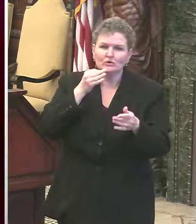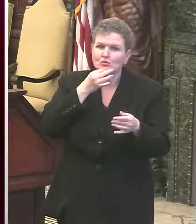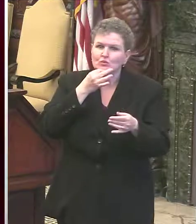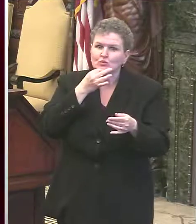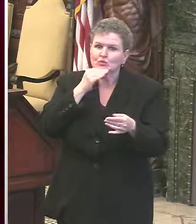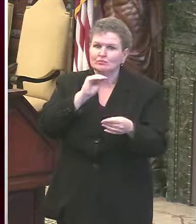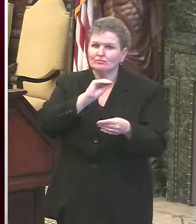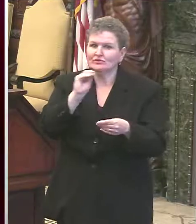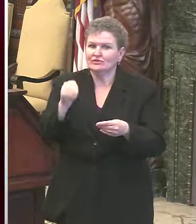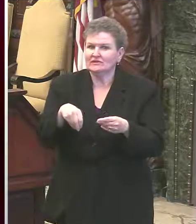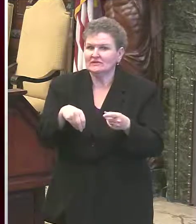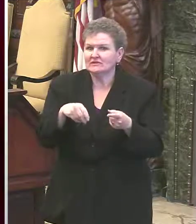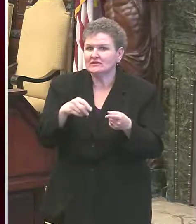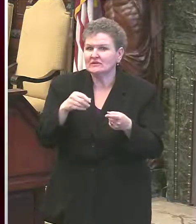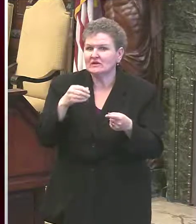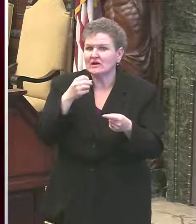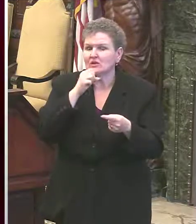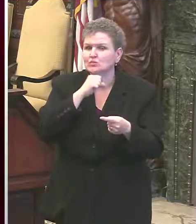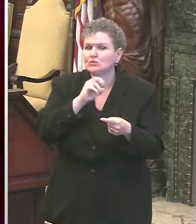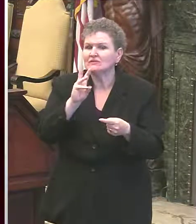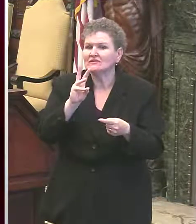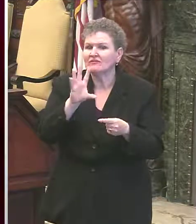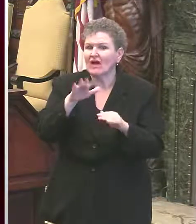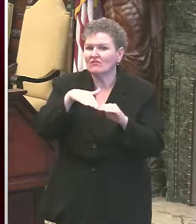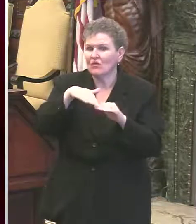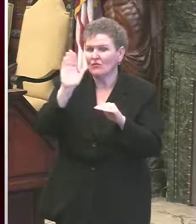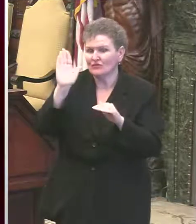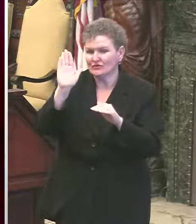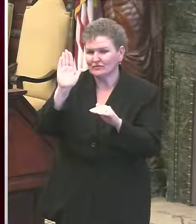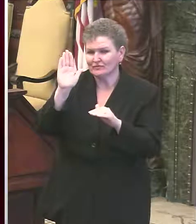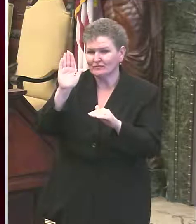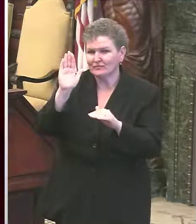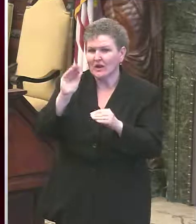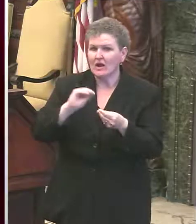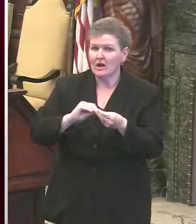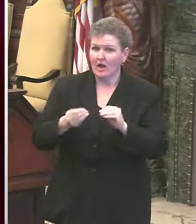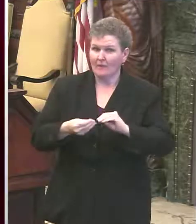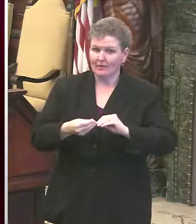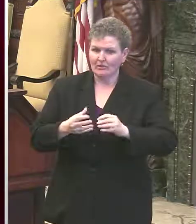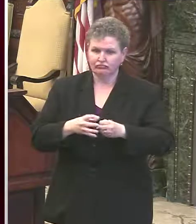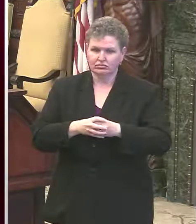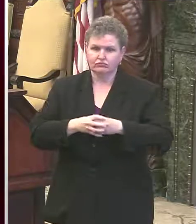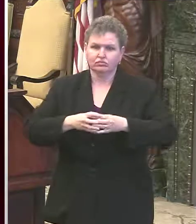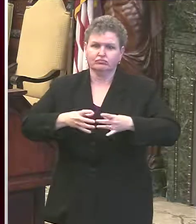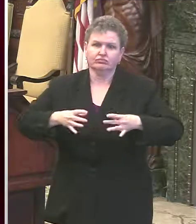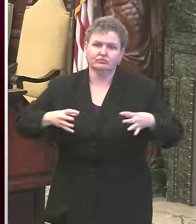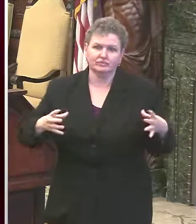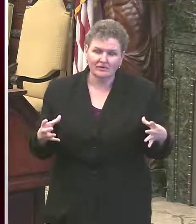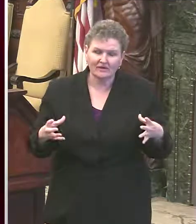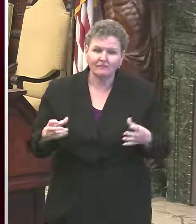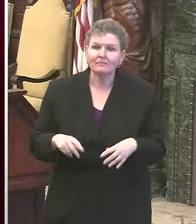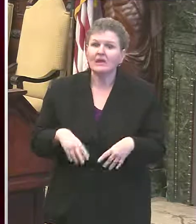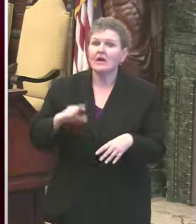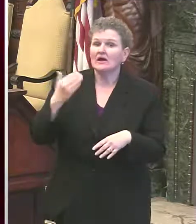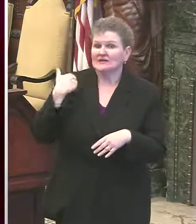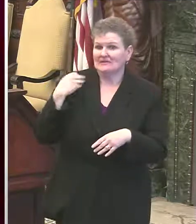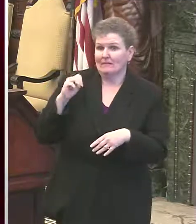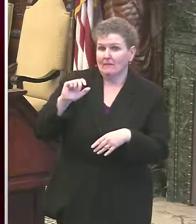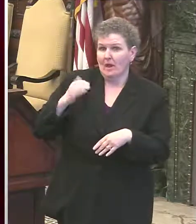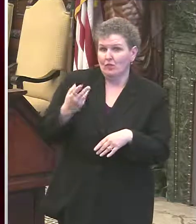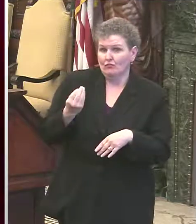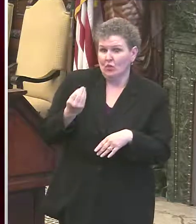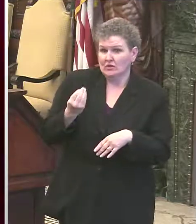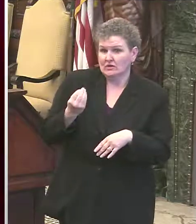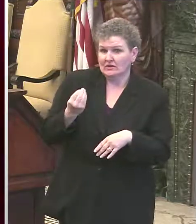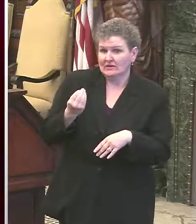vulnerable age range, 65 plus. Now, for the week that ended March 14th, all the healthcare providers in the city of